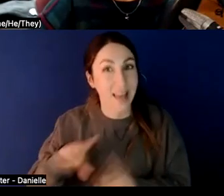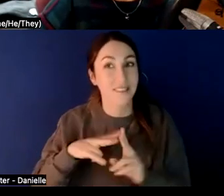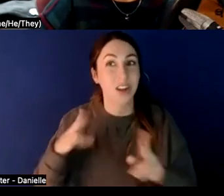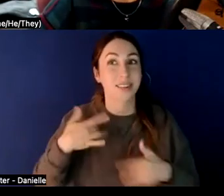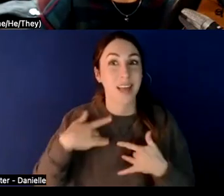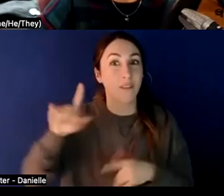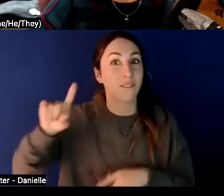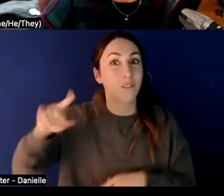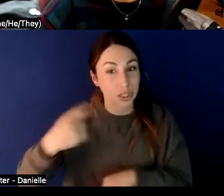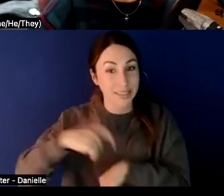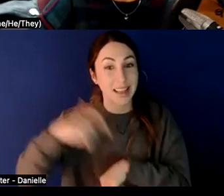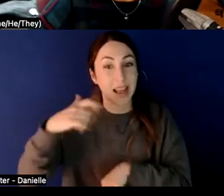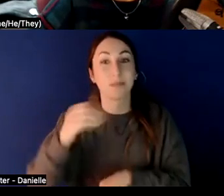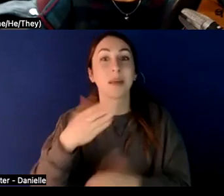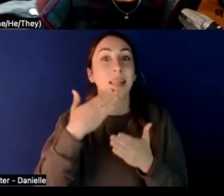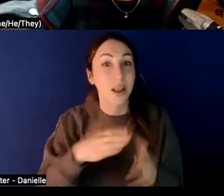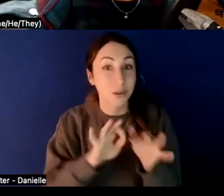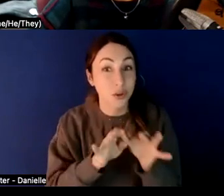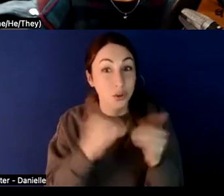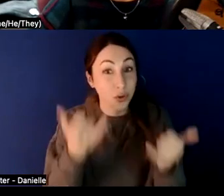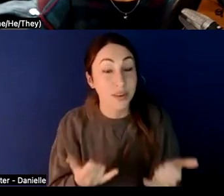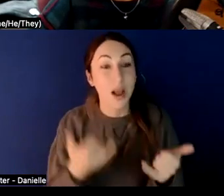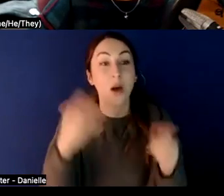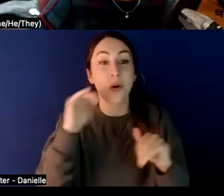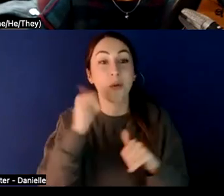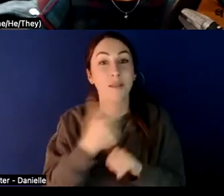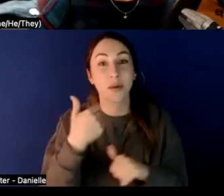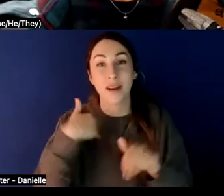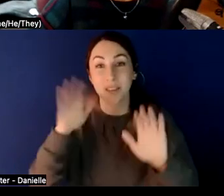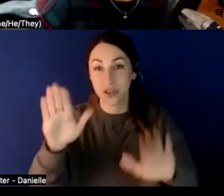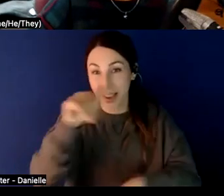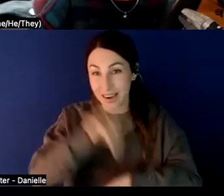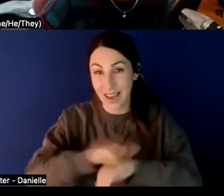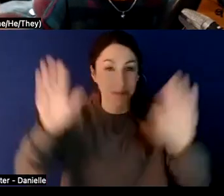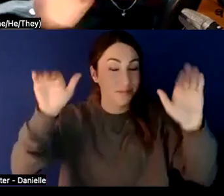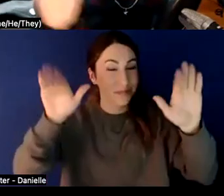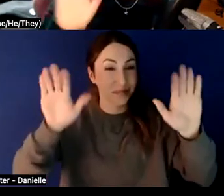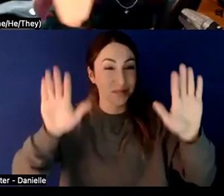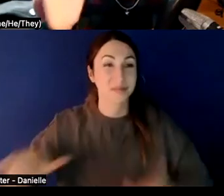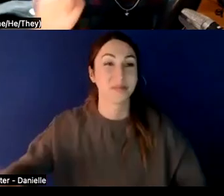And thank you, Interpreter Now. I hope everyone has a great night. Bye-bye.